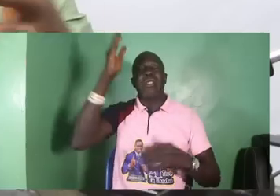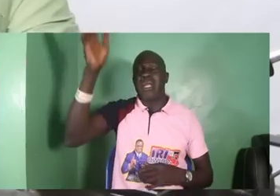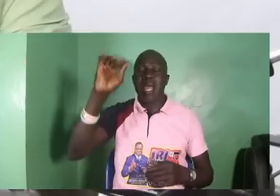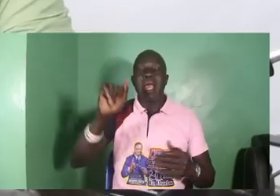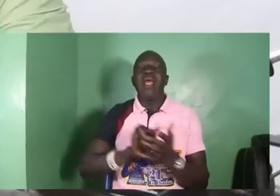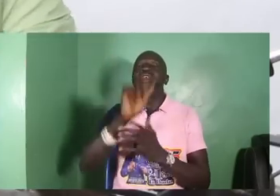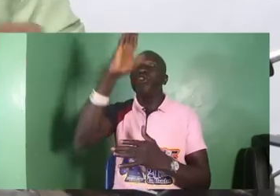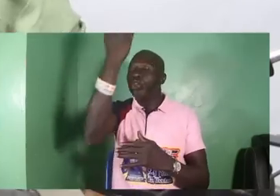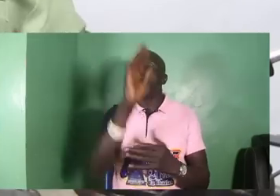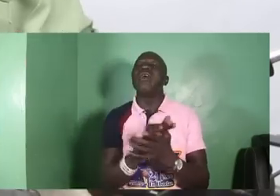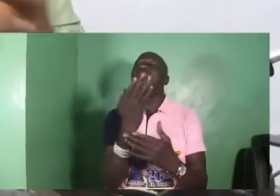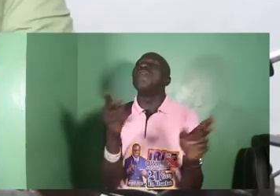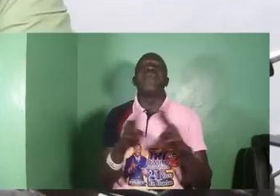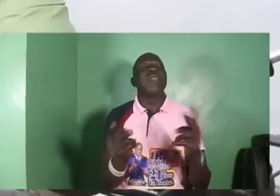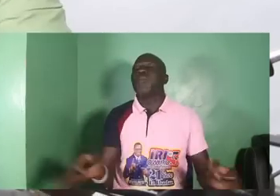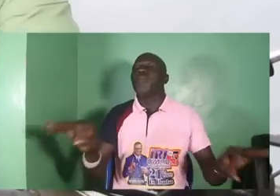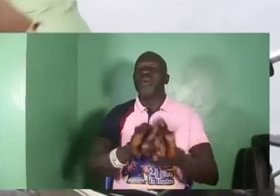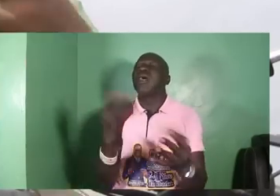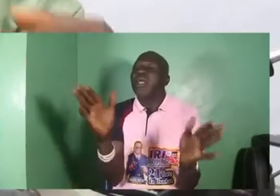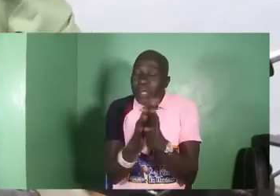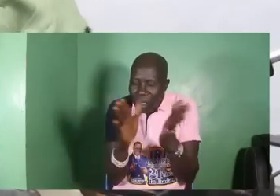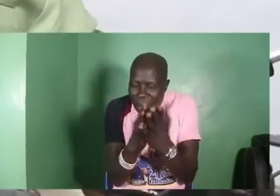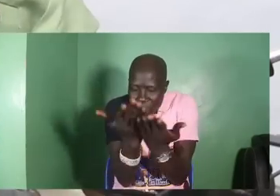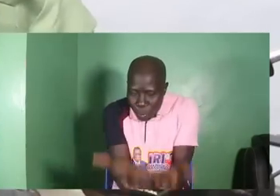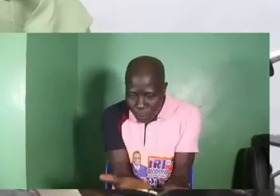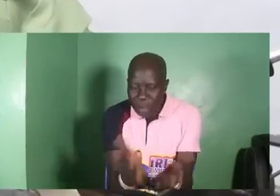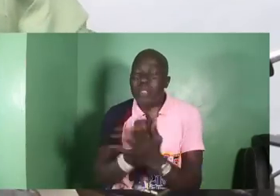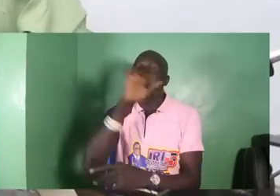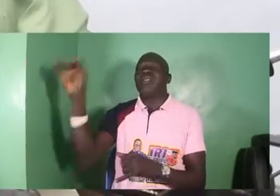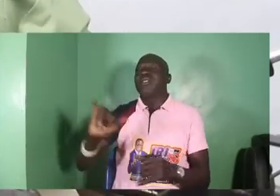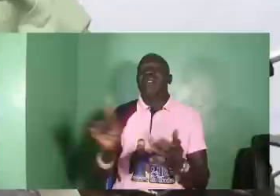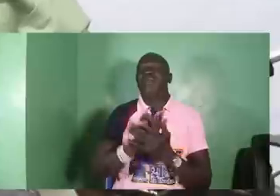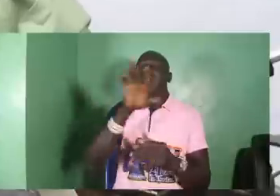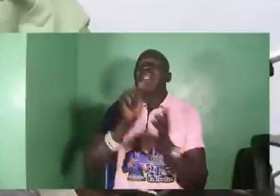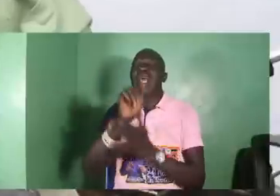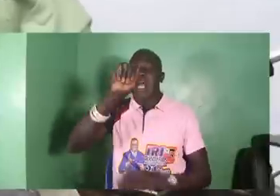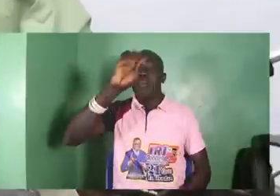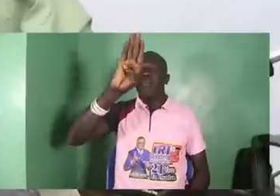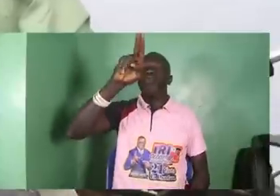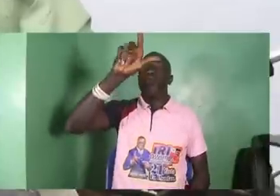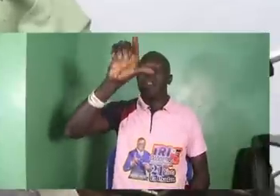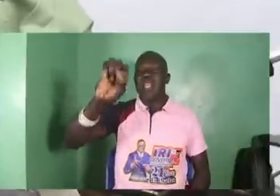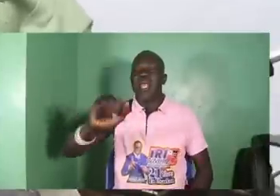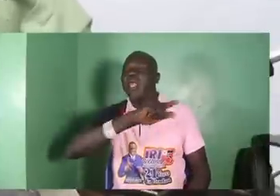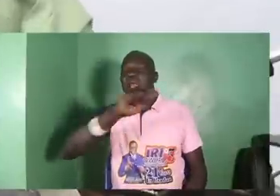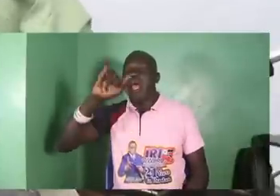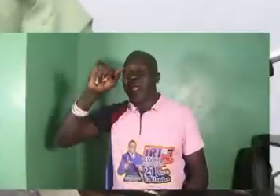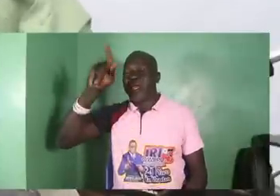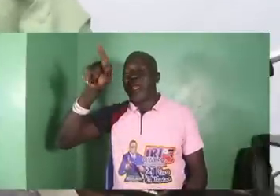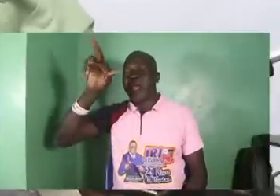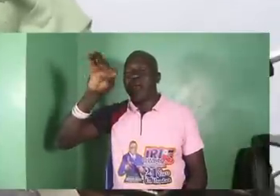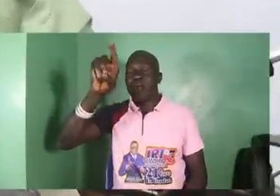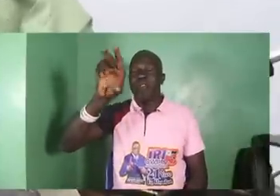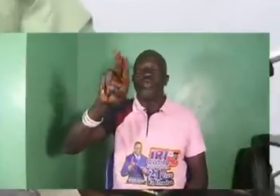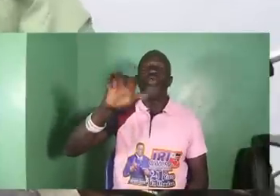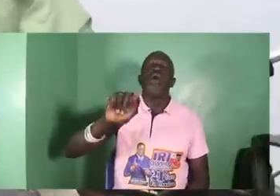so owo re se pataki your head is very important ate won lara ke be ton le je come never the same abule egba abule egba ikorodu ikorodu